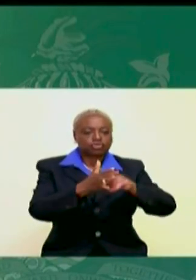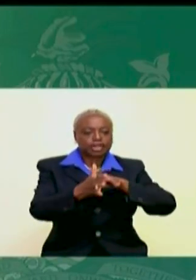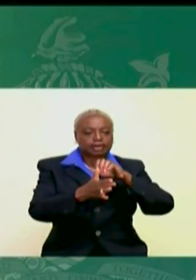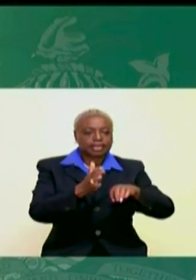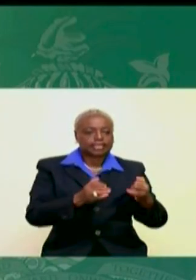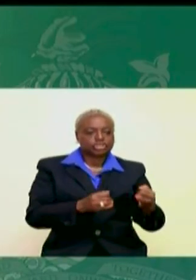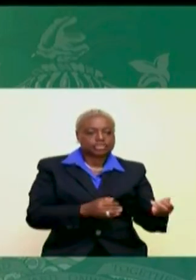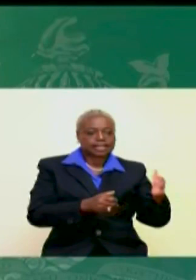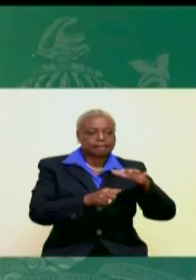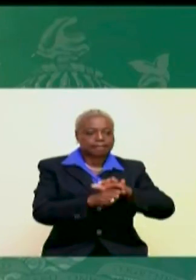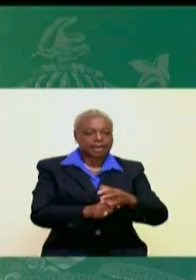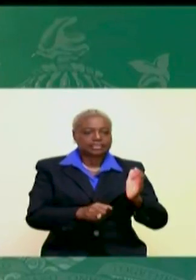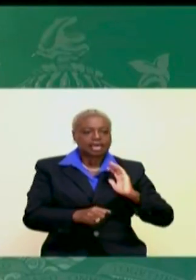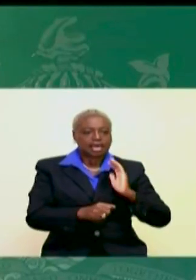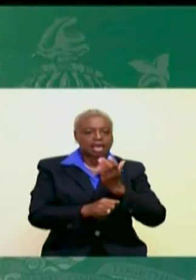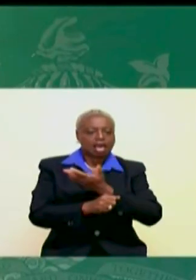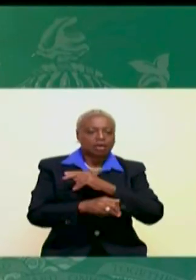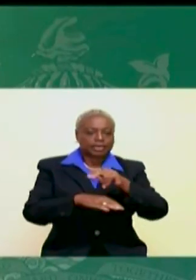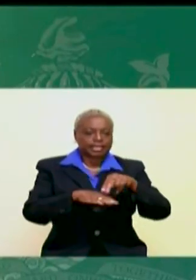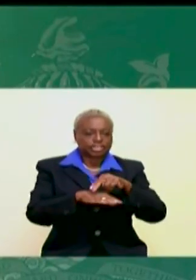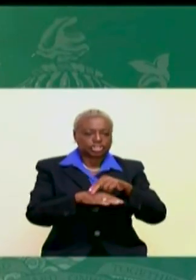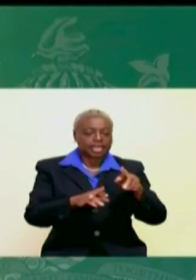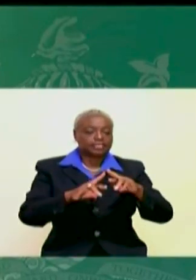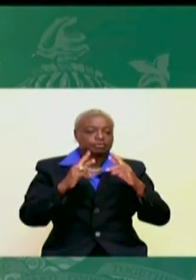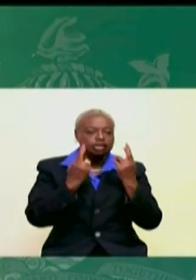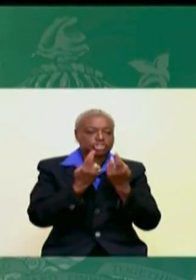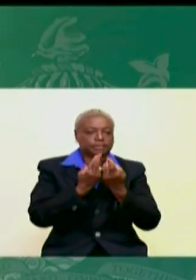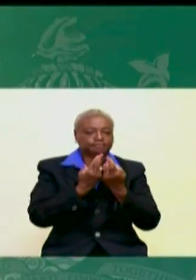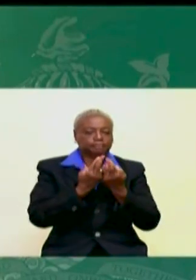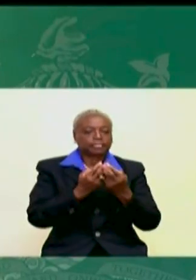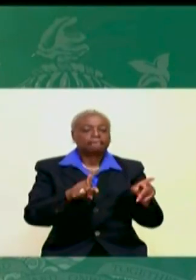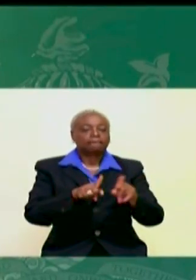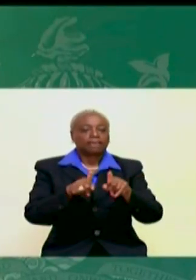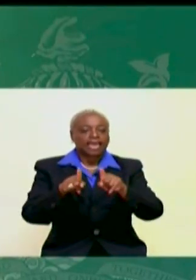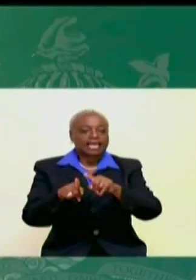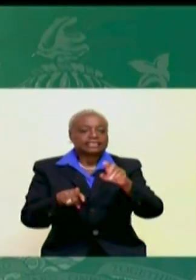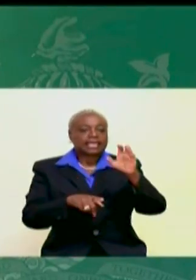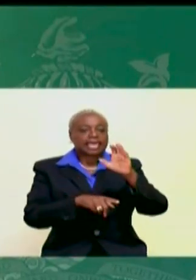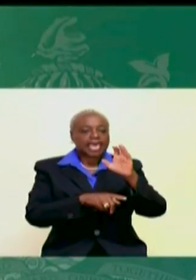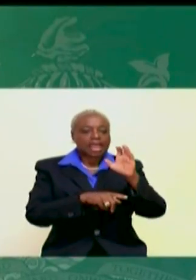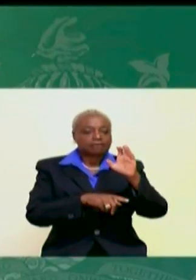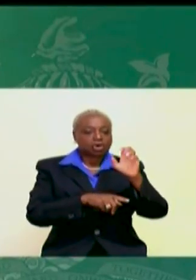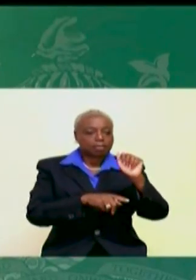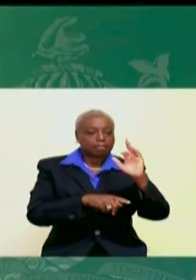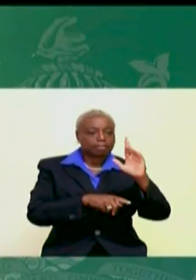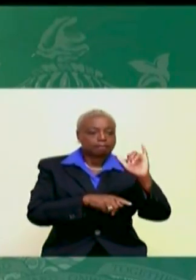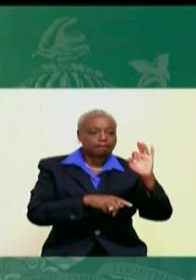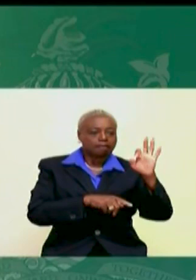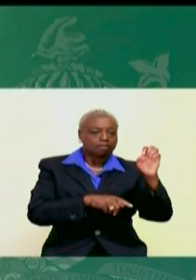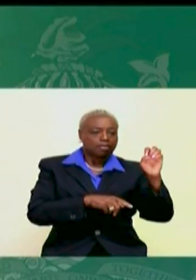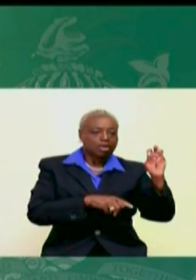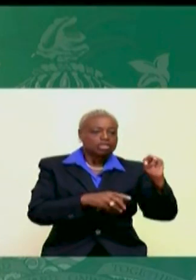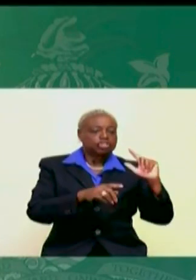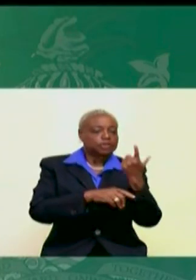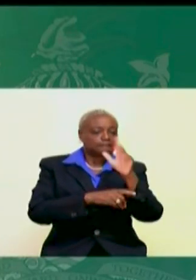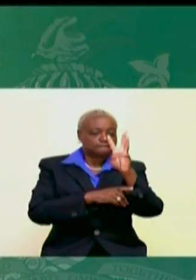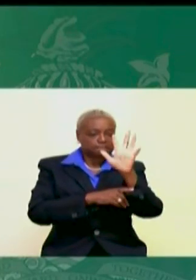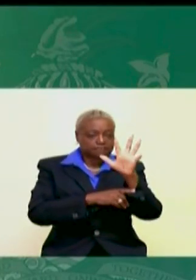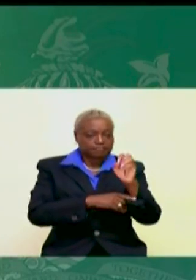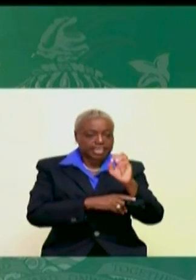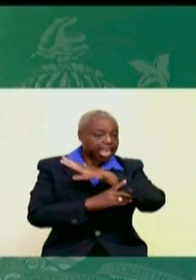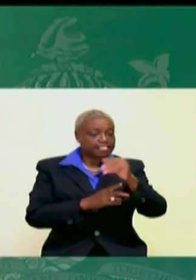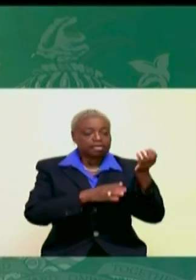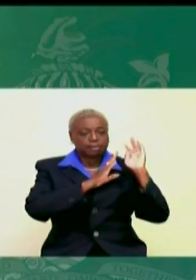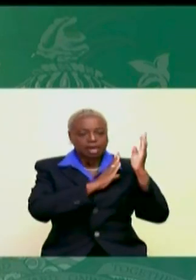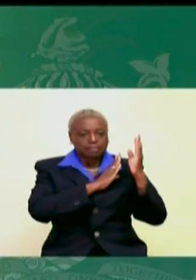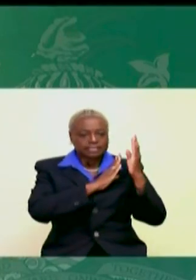nation and the region. As CARICOM turns 50, and we, the Bahamas, turn 50, it is my belief